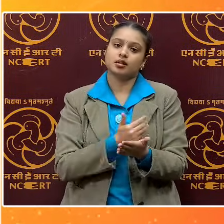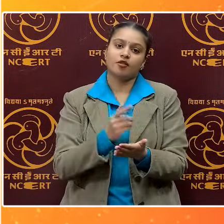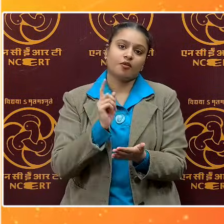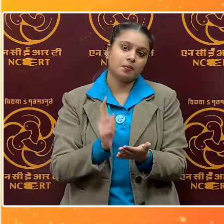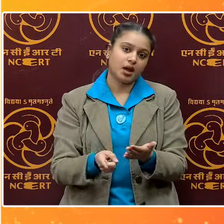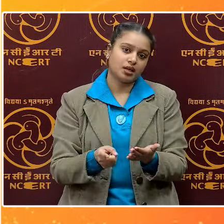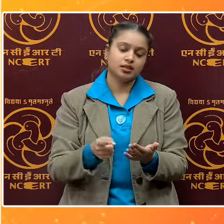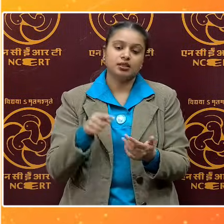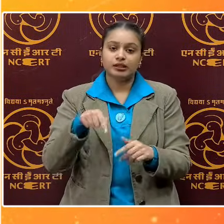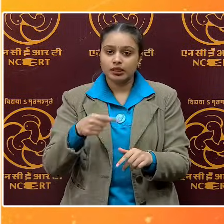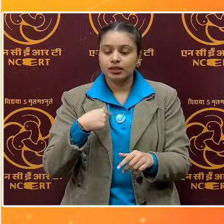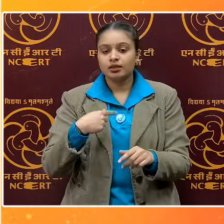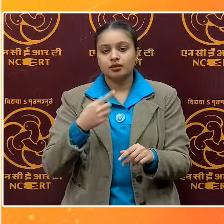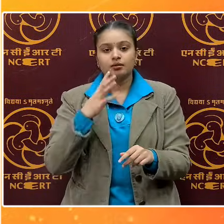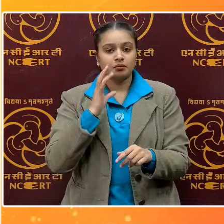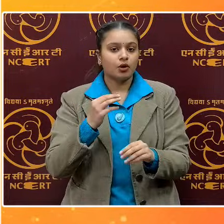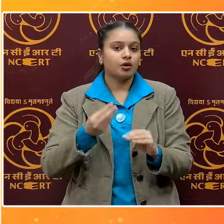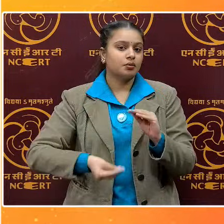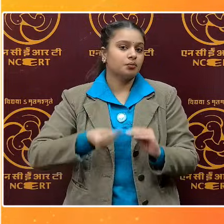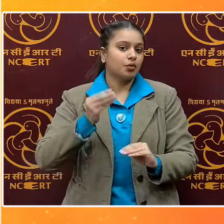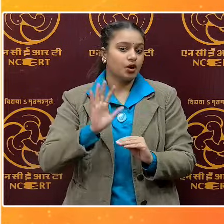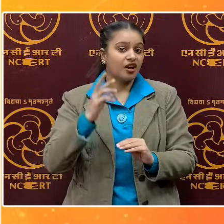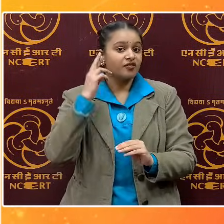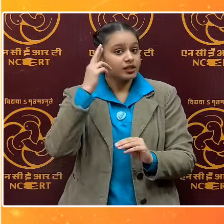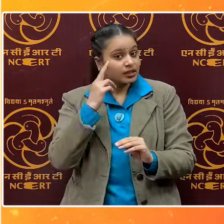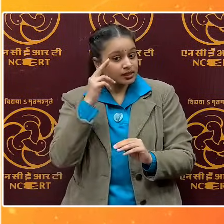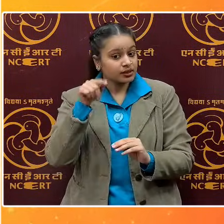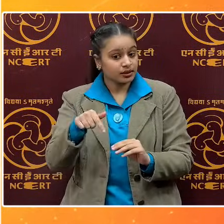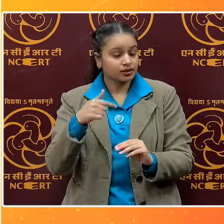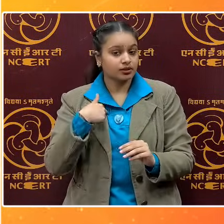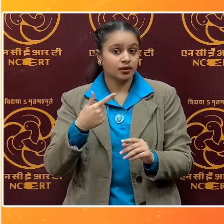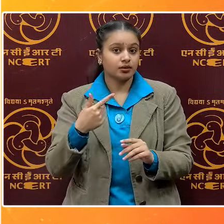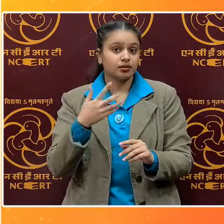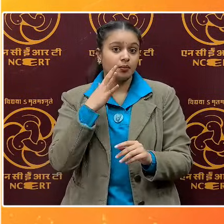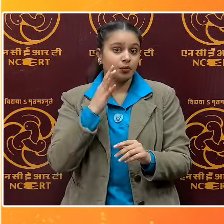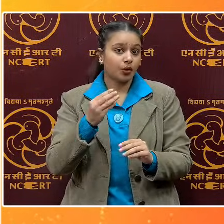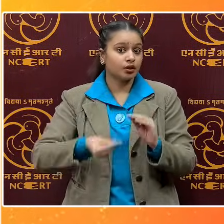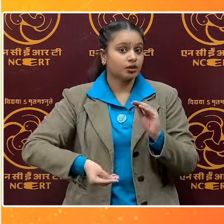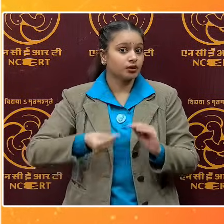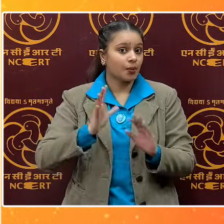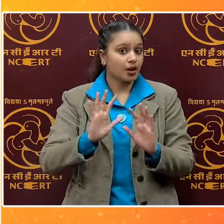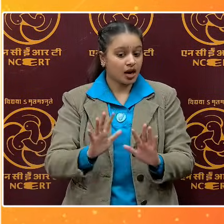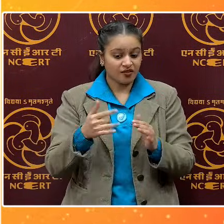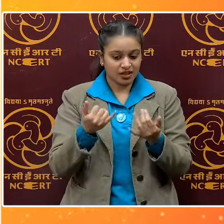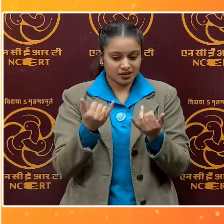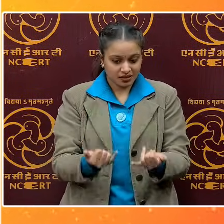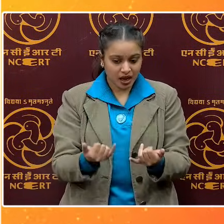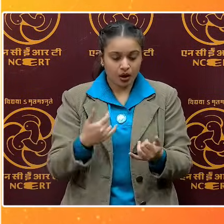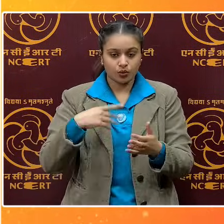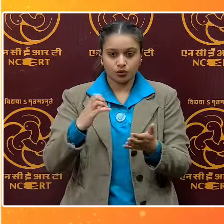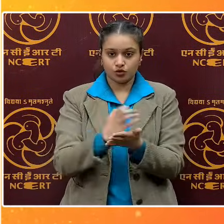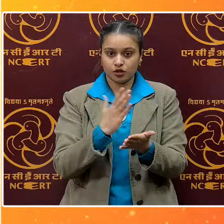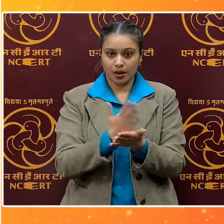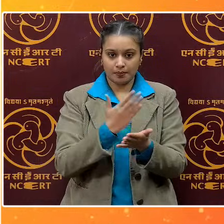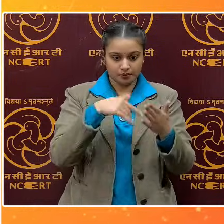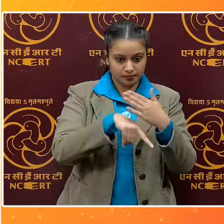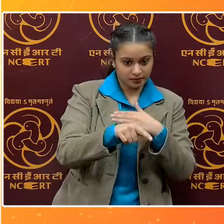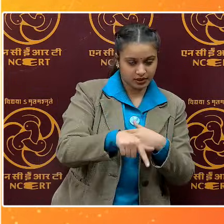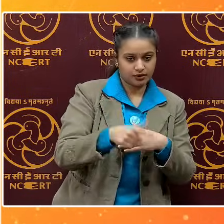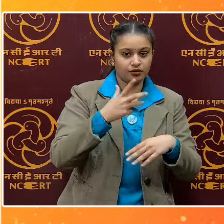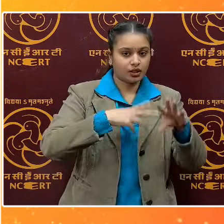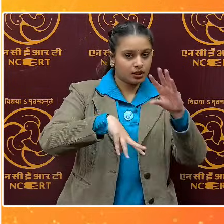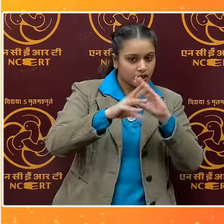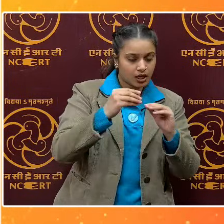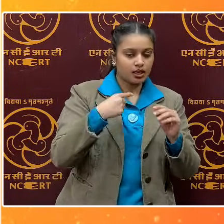water. That is very much needed because it is very much precious. And in this today's lesson, we are going to learn